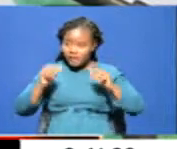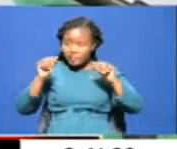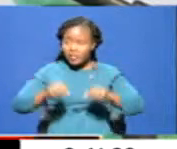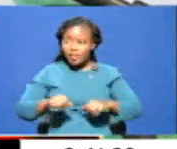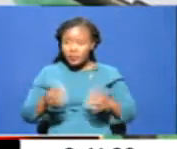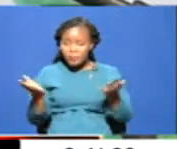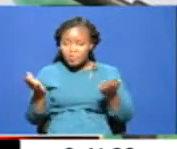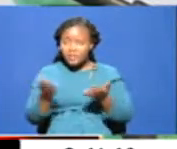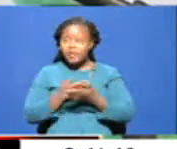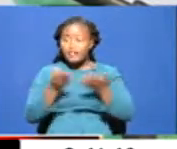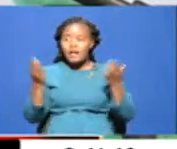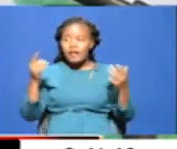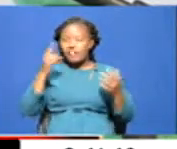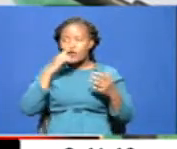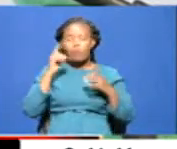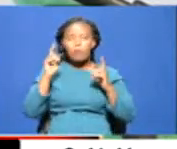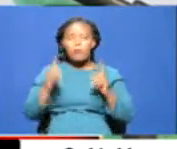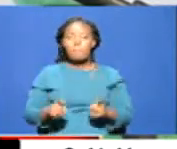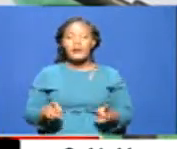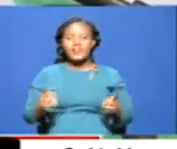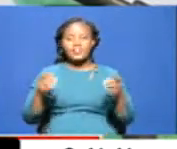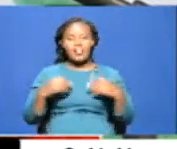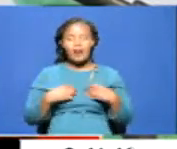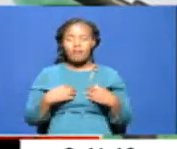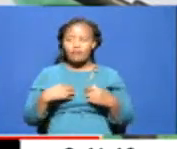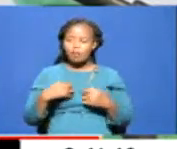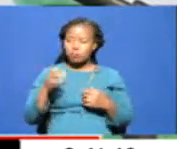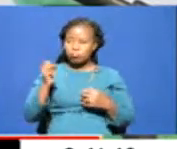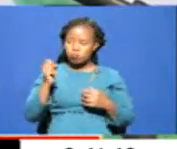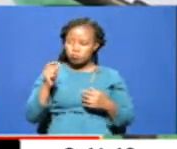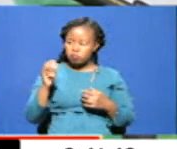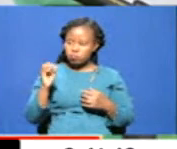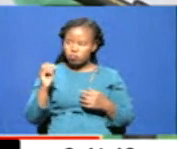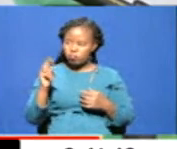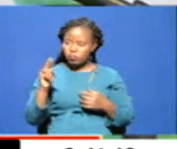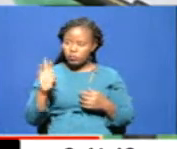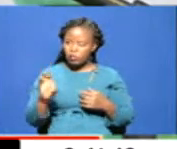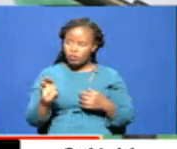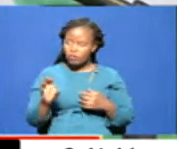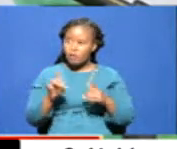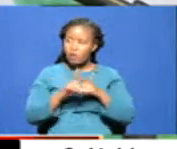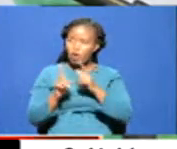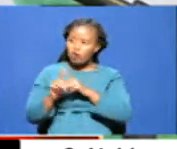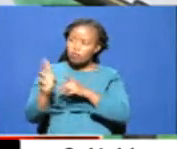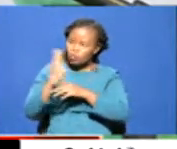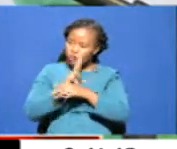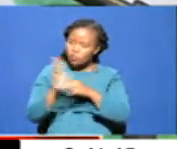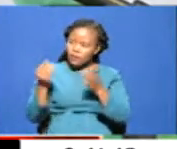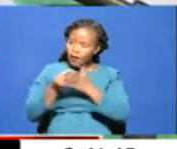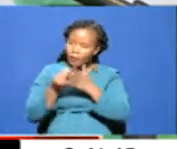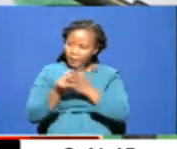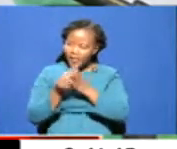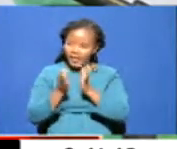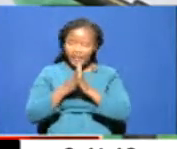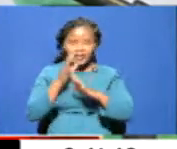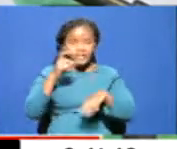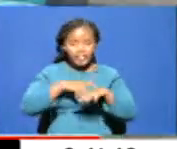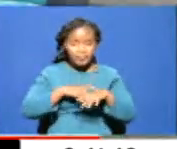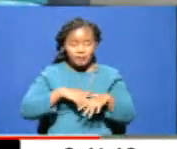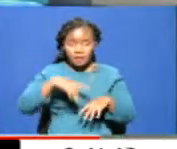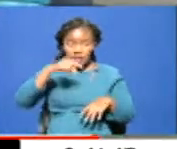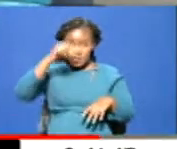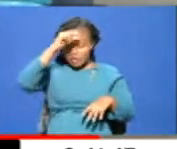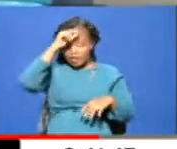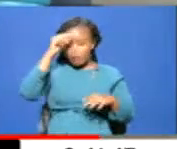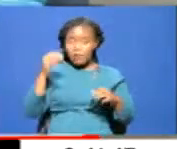must have a stove, non-negotiable. Look at the time and the money this government has spent